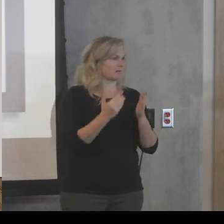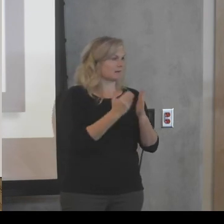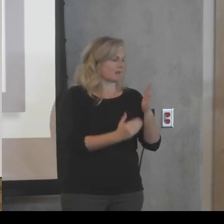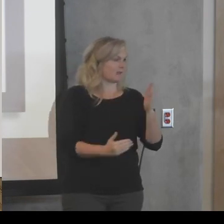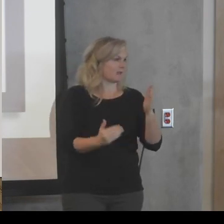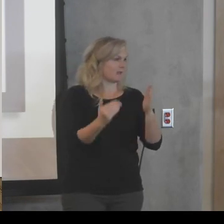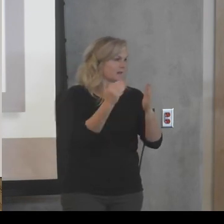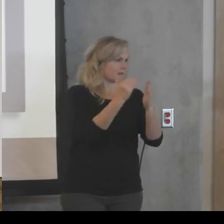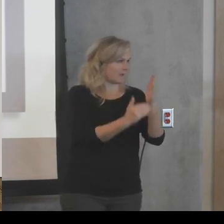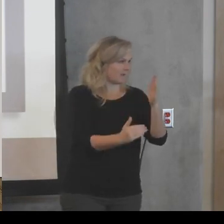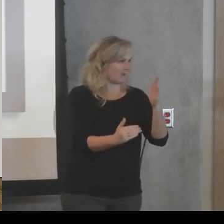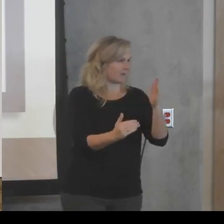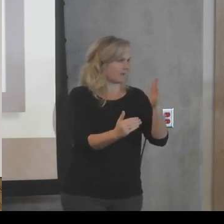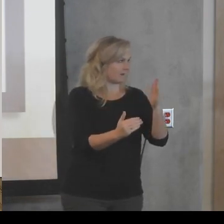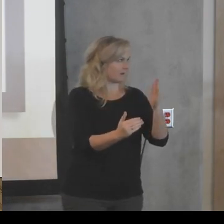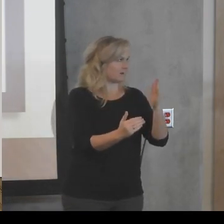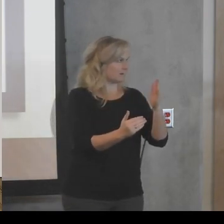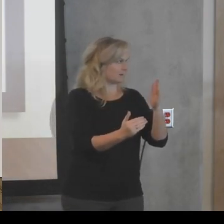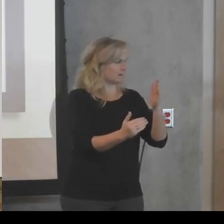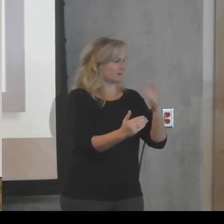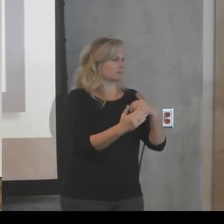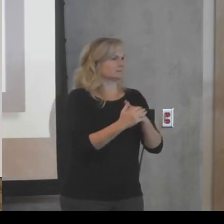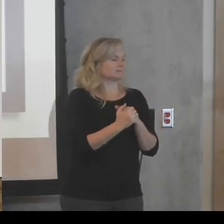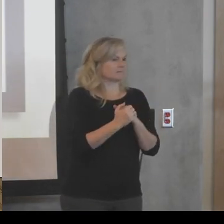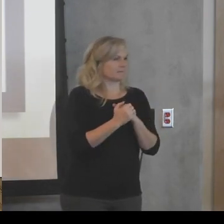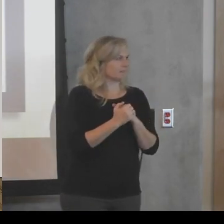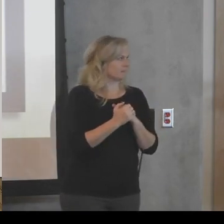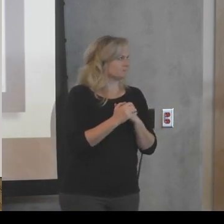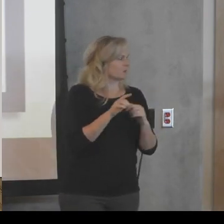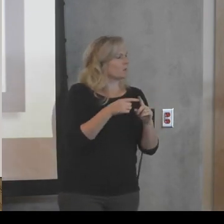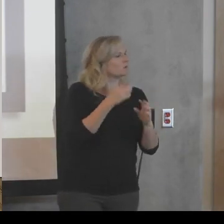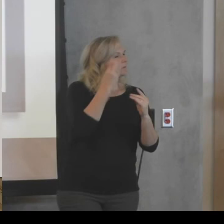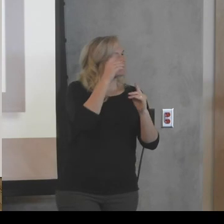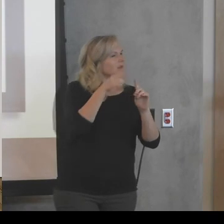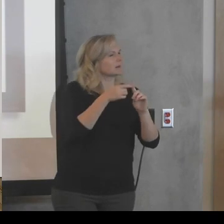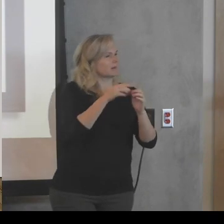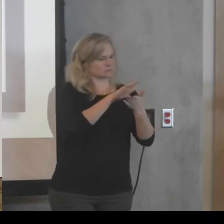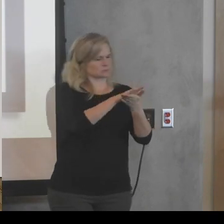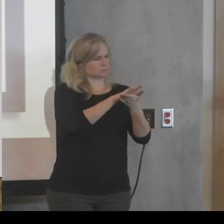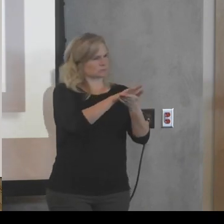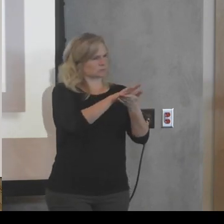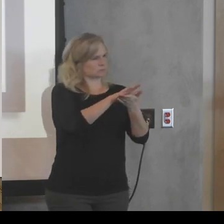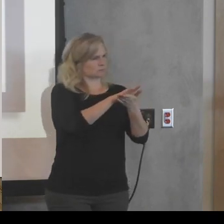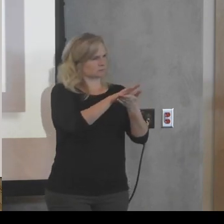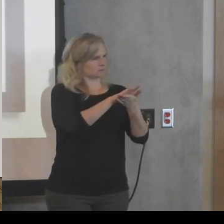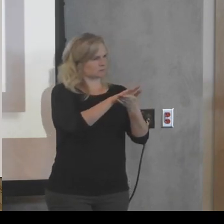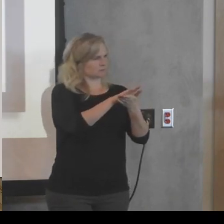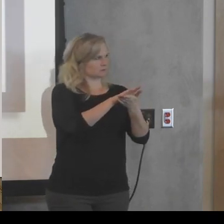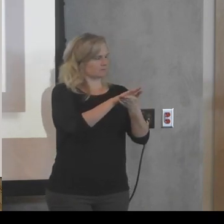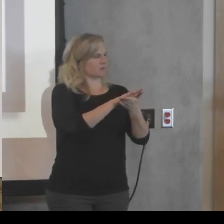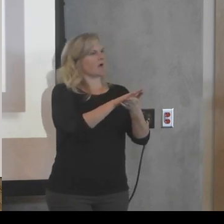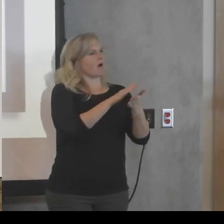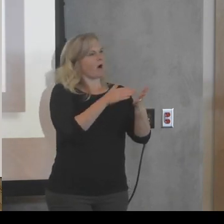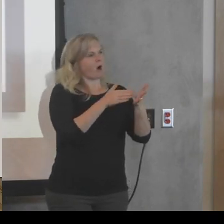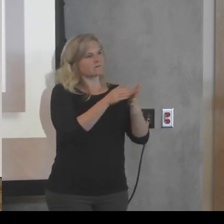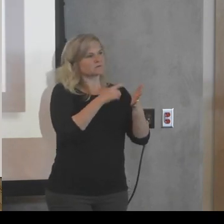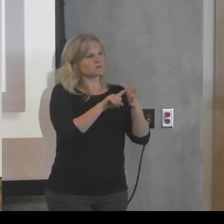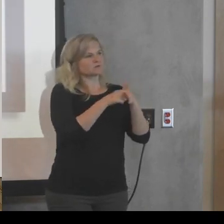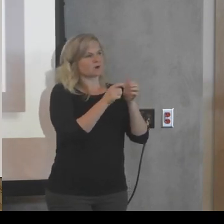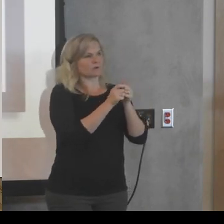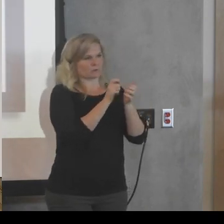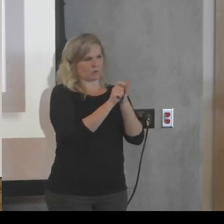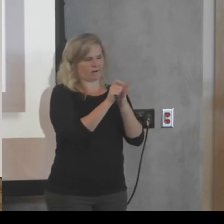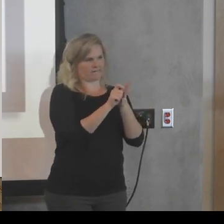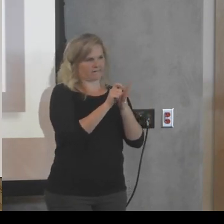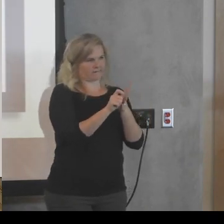orally, and then we begin writing the answers. And when you think about school, we often start with writing, and the